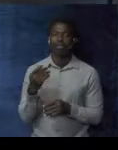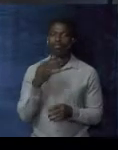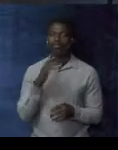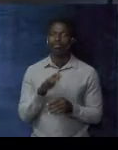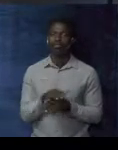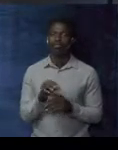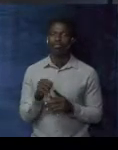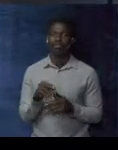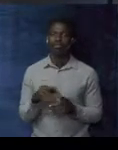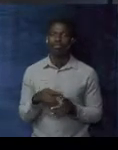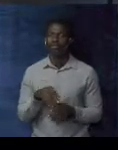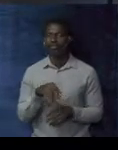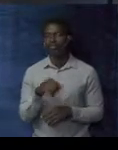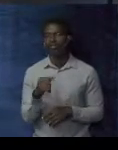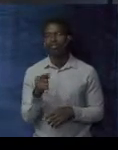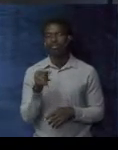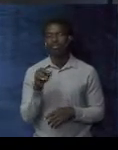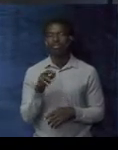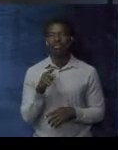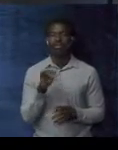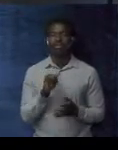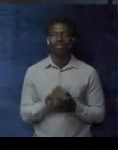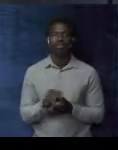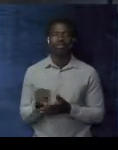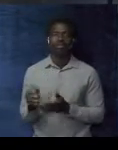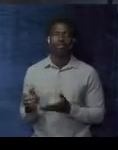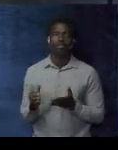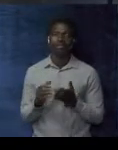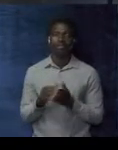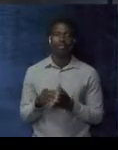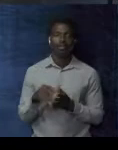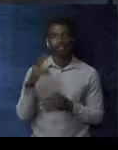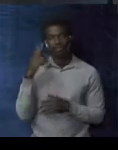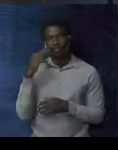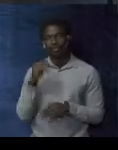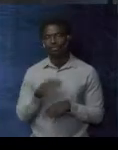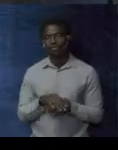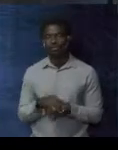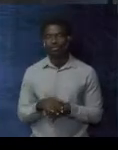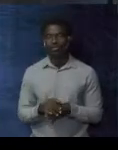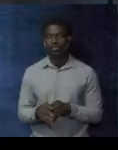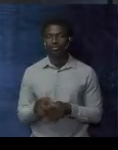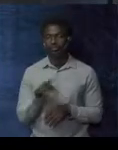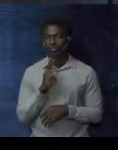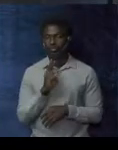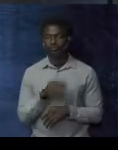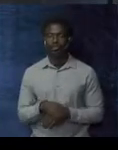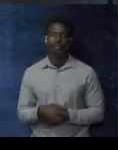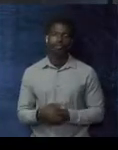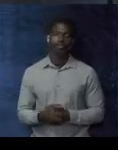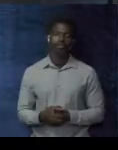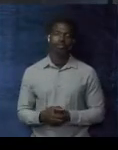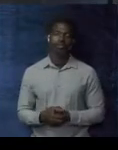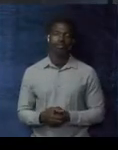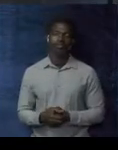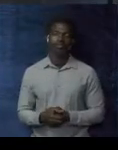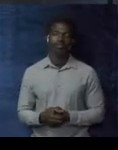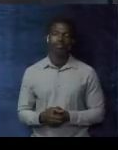Covenant, or the other ark that carried Moses and his people on the water. That's a boat. So